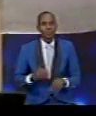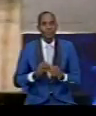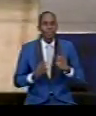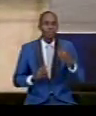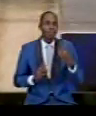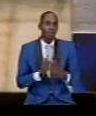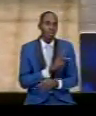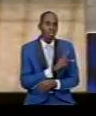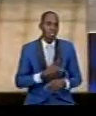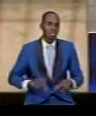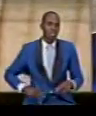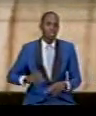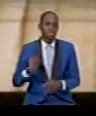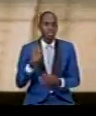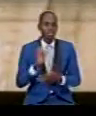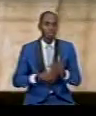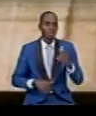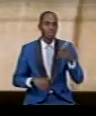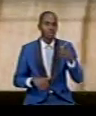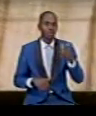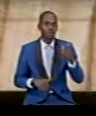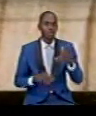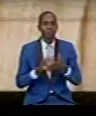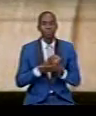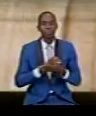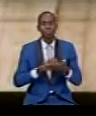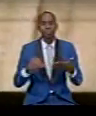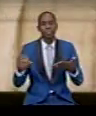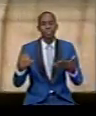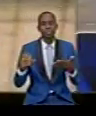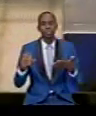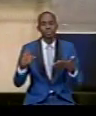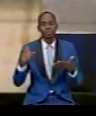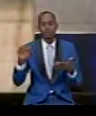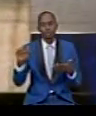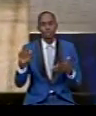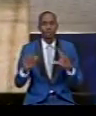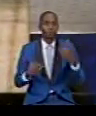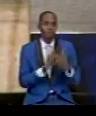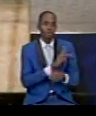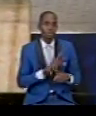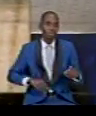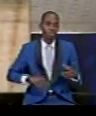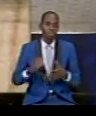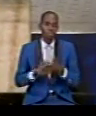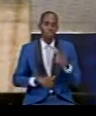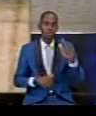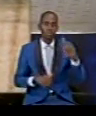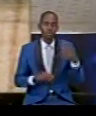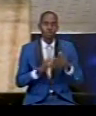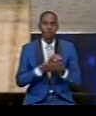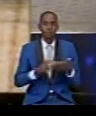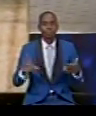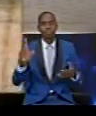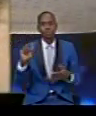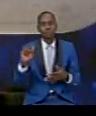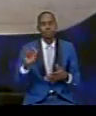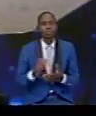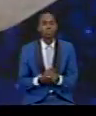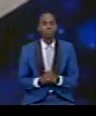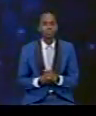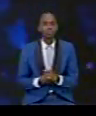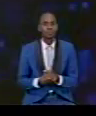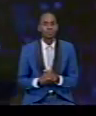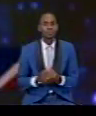chapter 21 I'm reading from verse 20 First Kings chapter 21 reading from verse